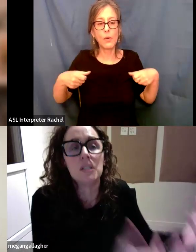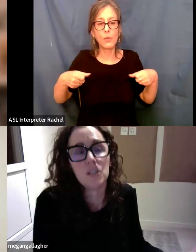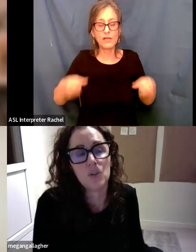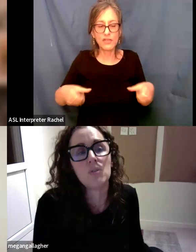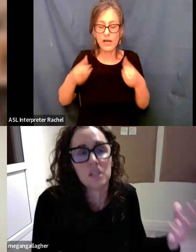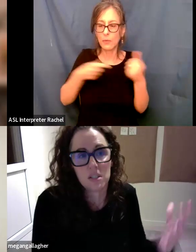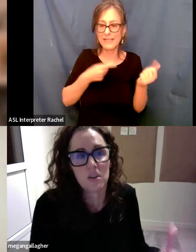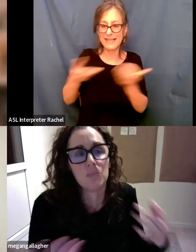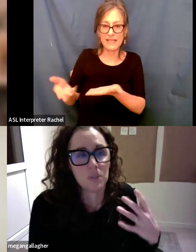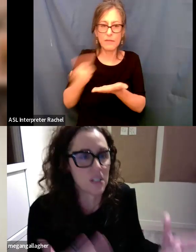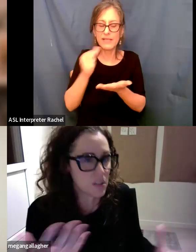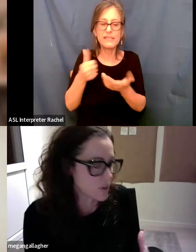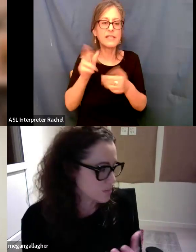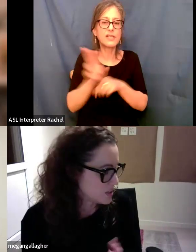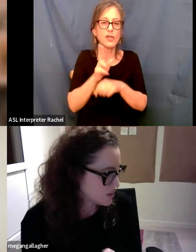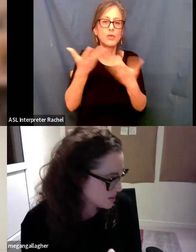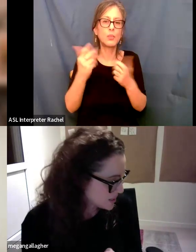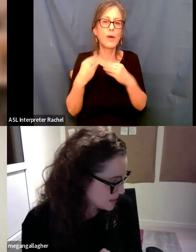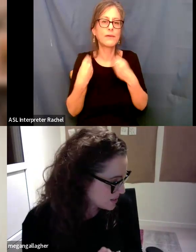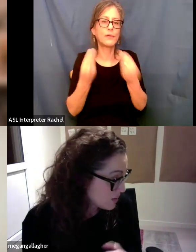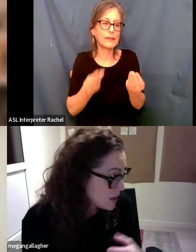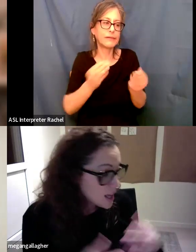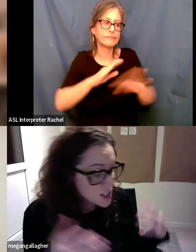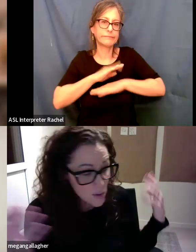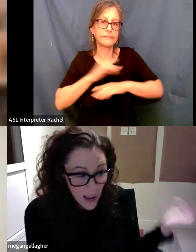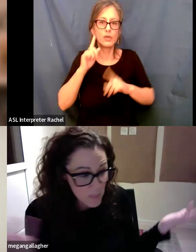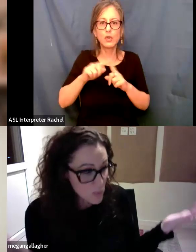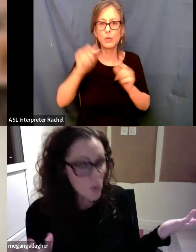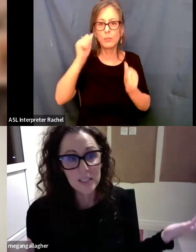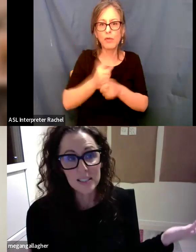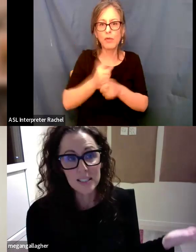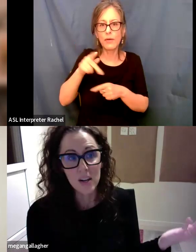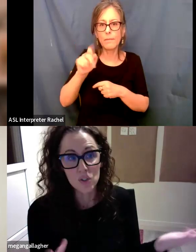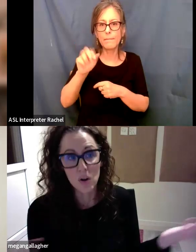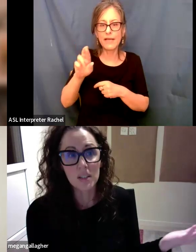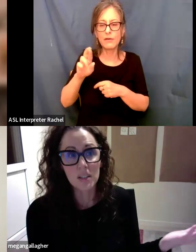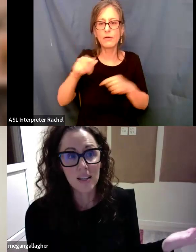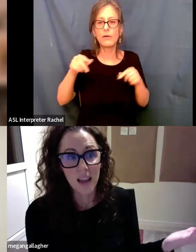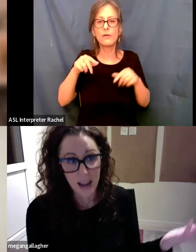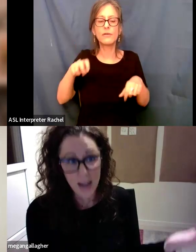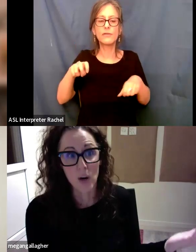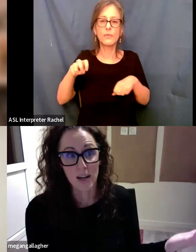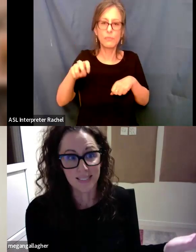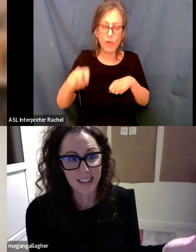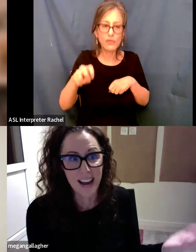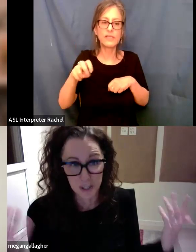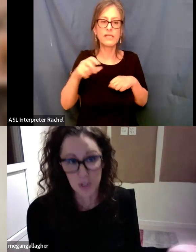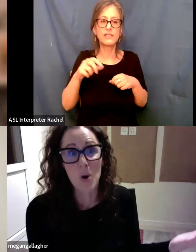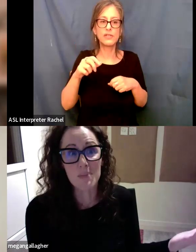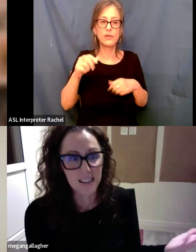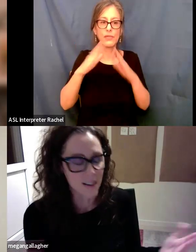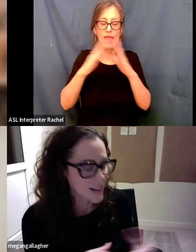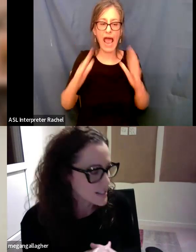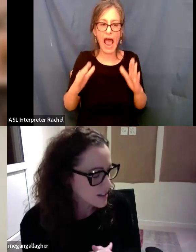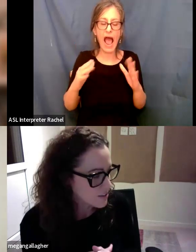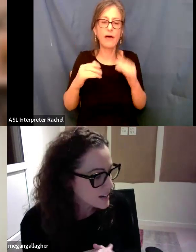but he doesn't use because he's trying to please his brother Peter and all this kind of stuff. So I have him roll into this house drunk and angry and